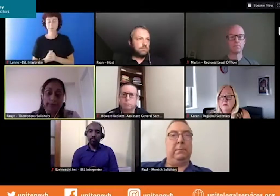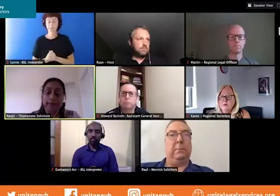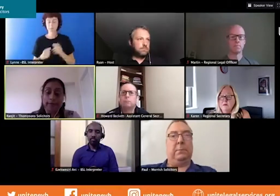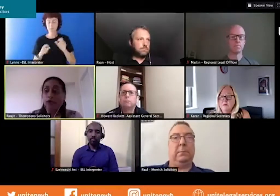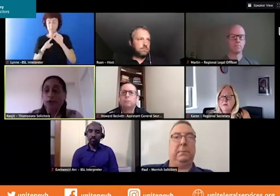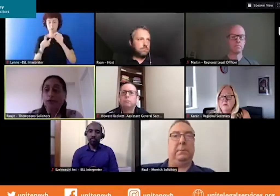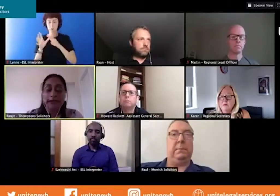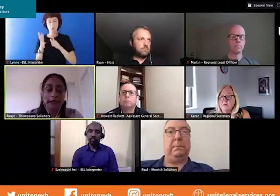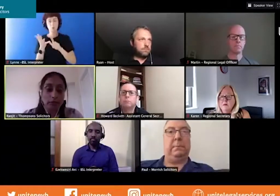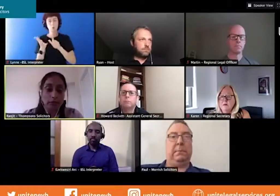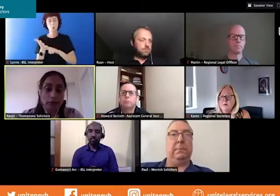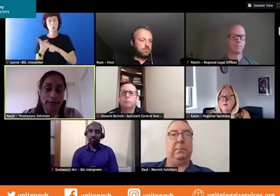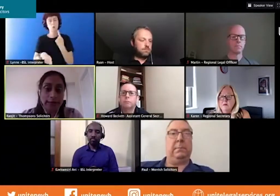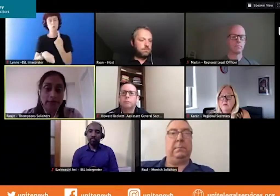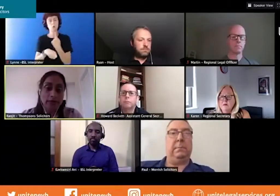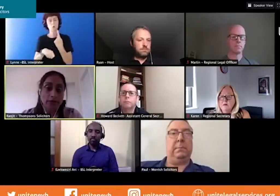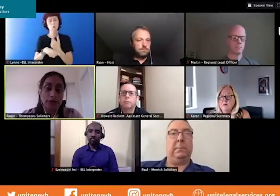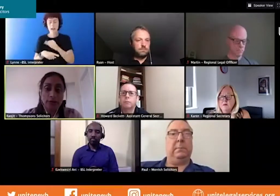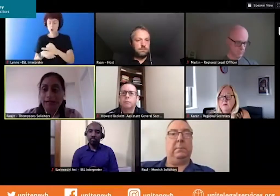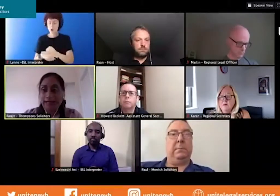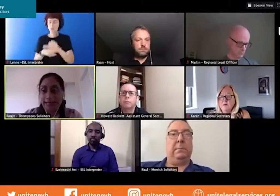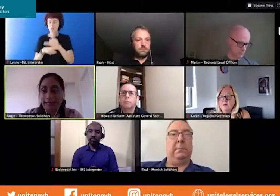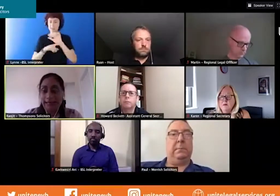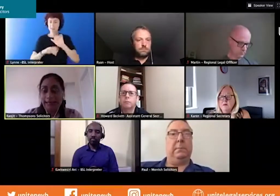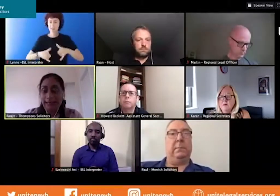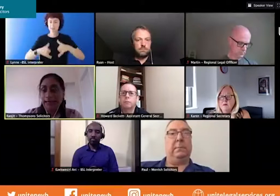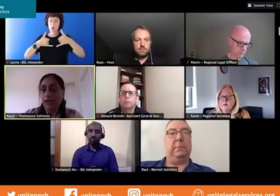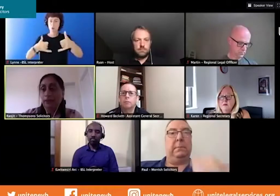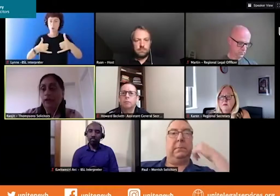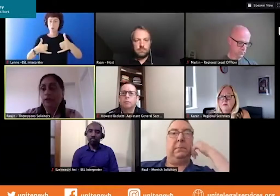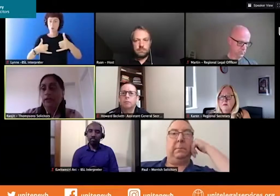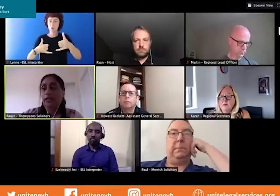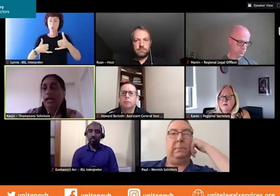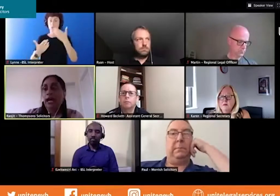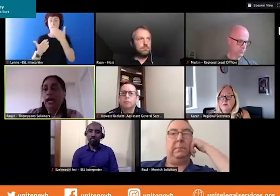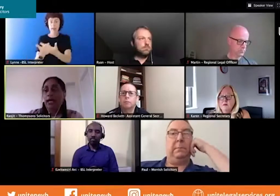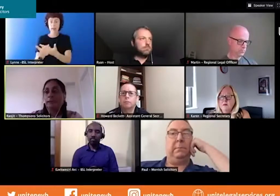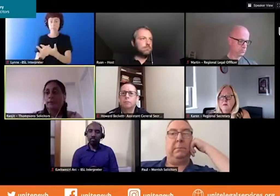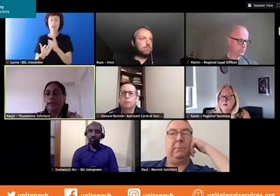claim. Those claims also have a 3 month less a day limitation